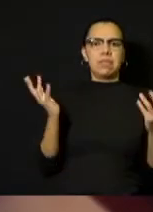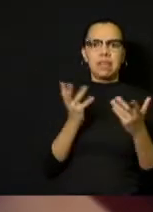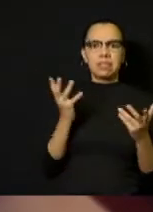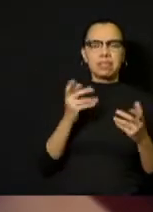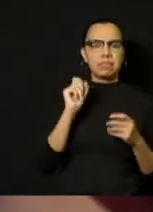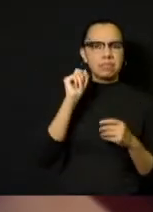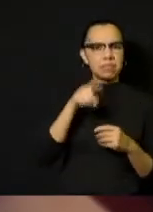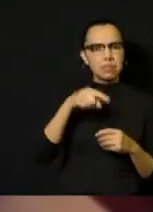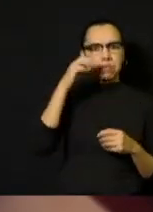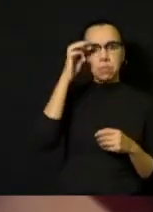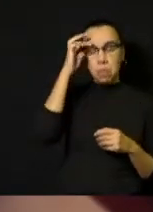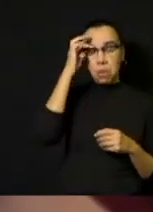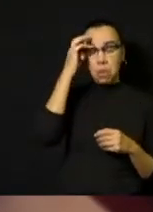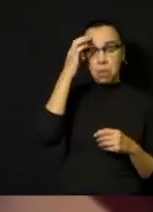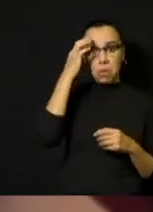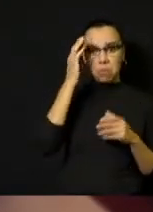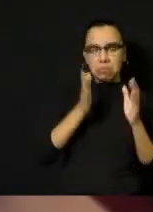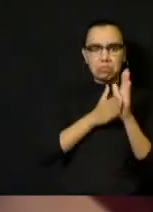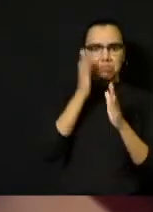You can